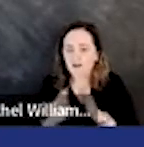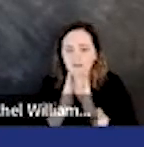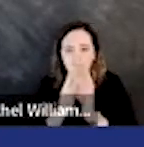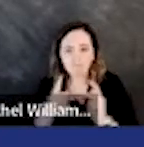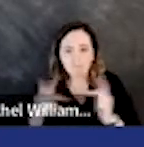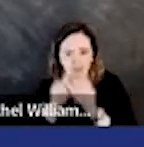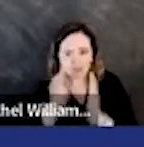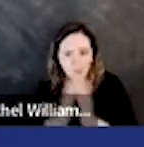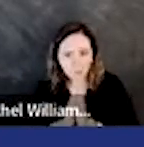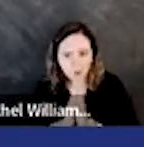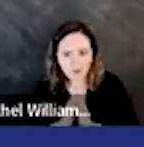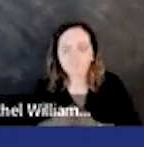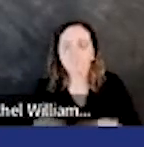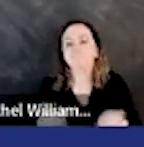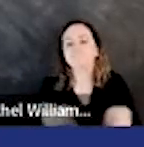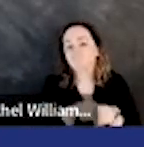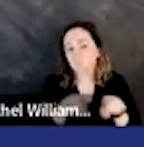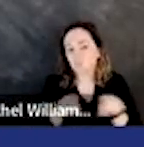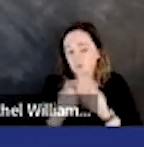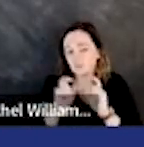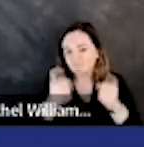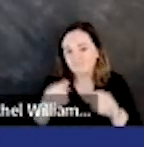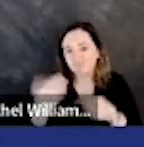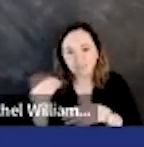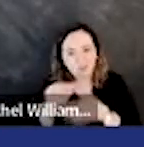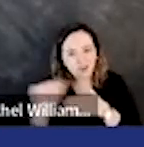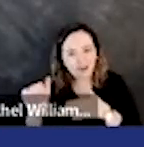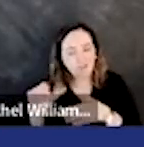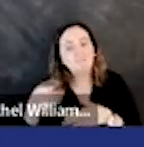been awarded $1,500. Congratulations, everyone.